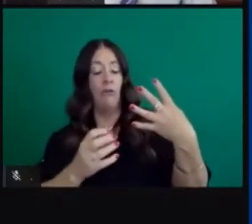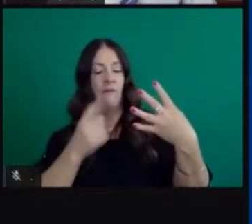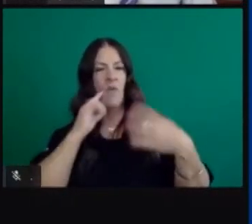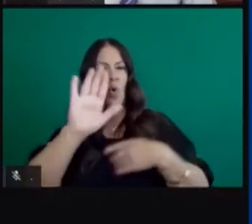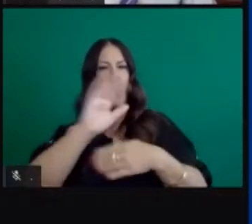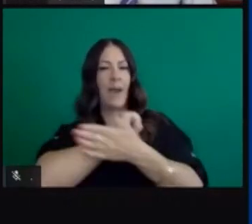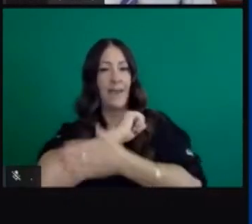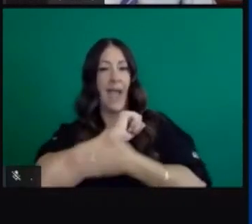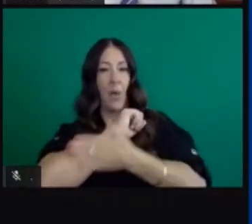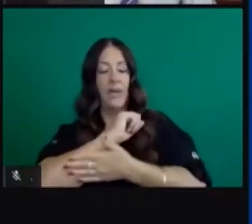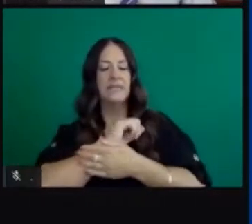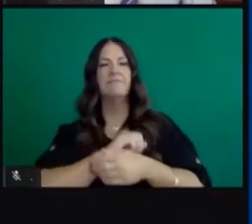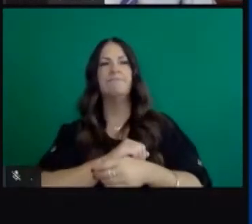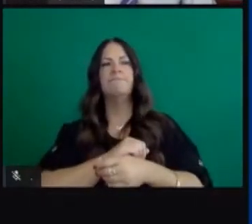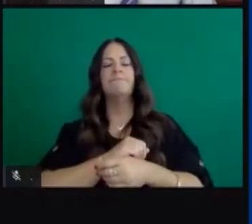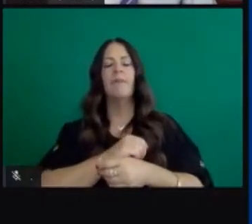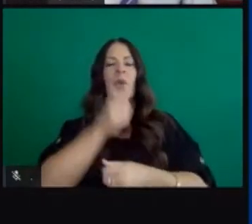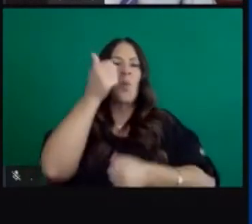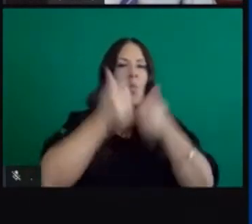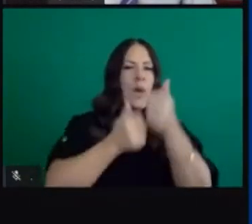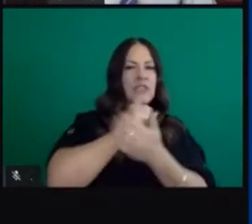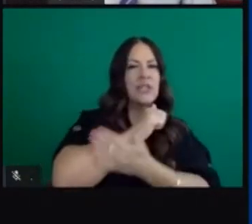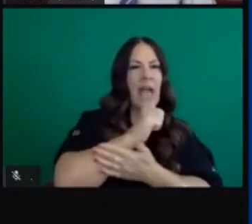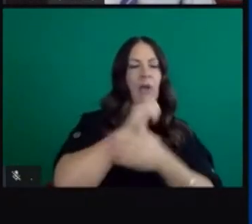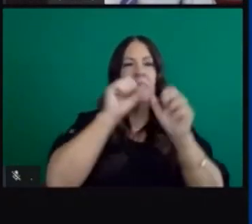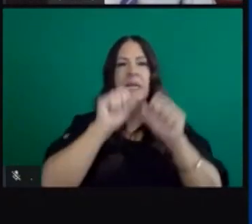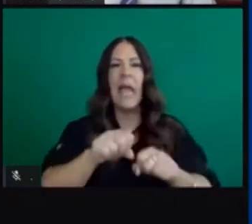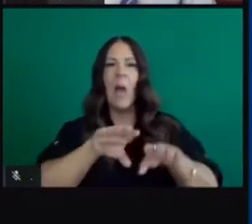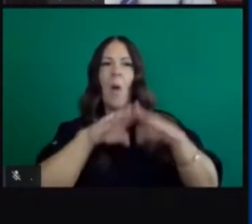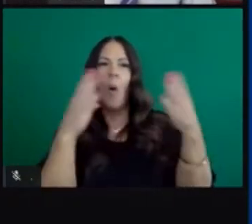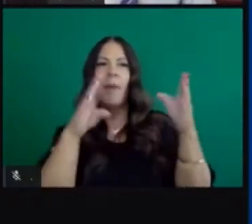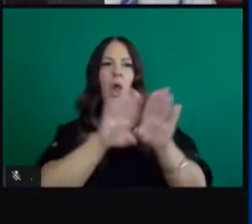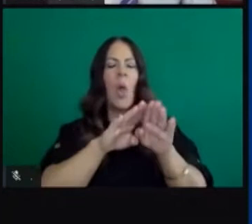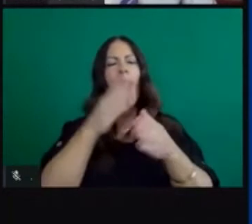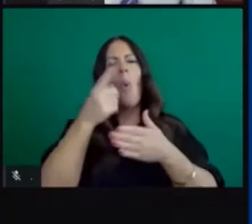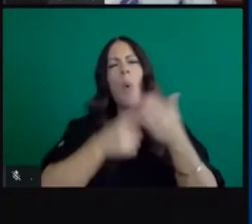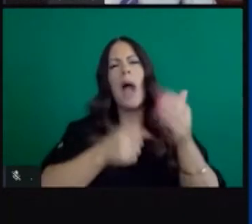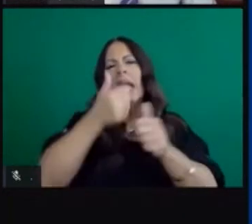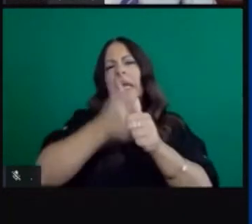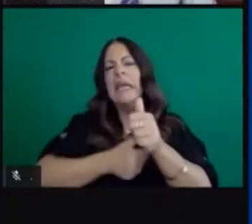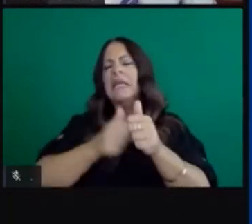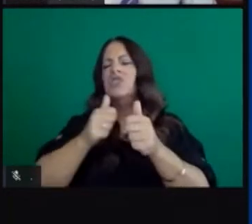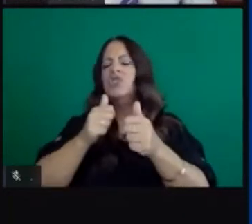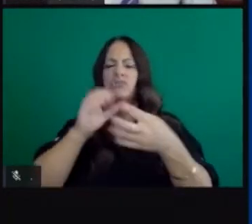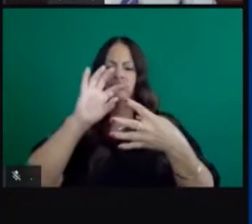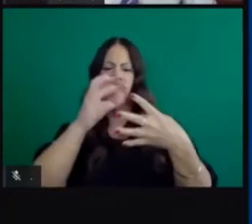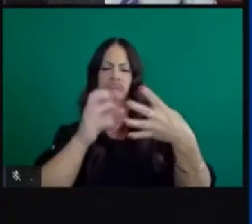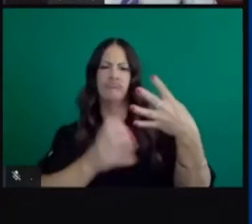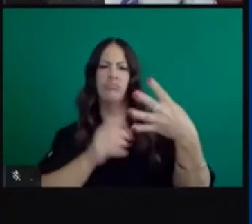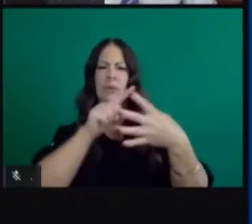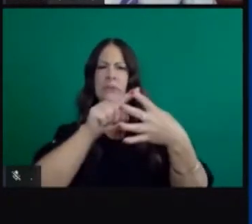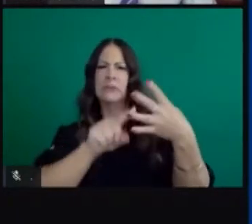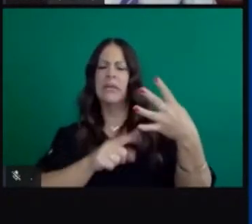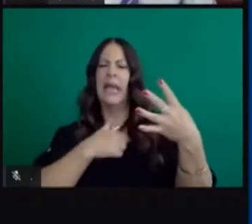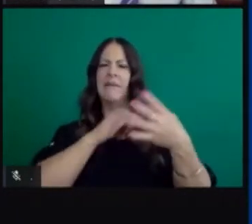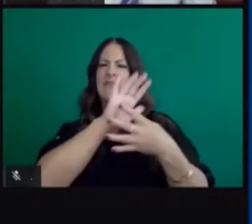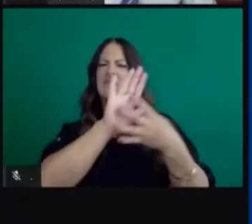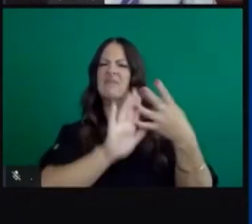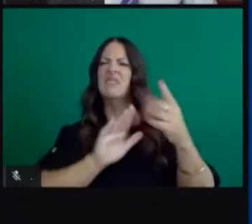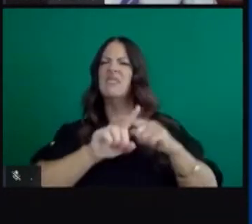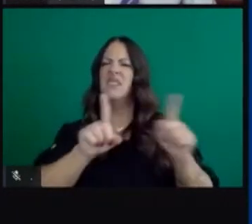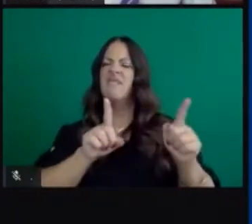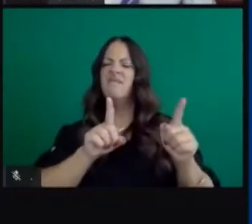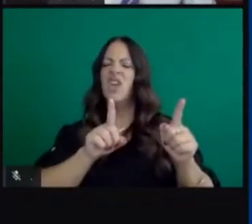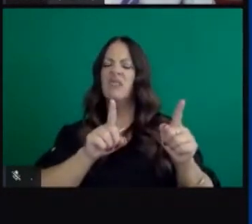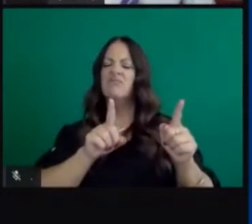engage in our economy, to have additional operations of certain businesses throughout our communities. And these are the criteria